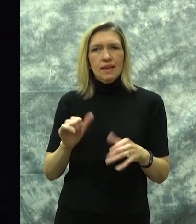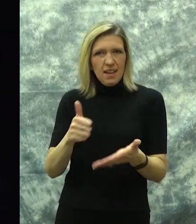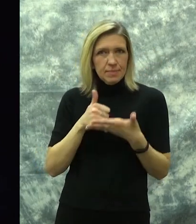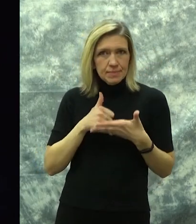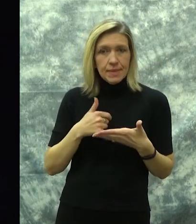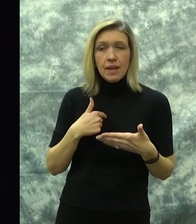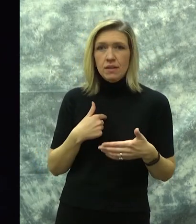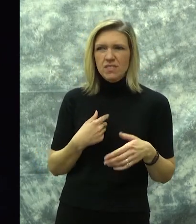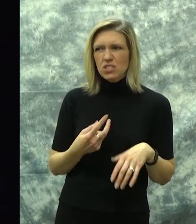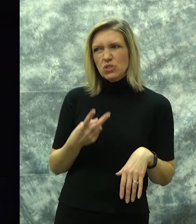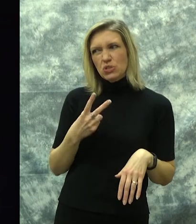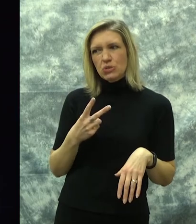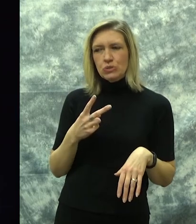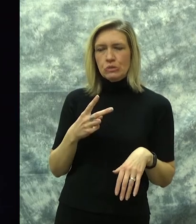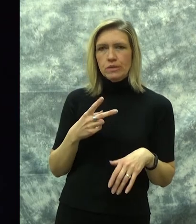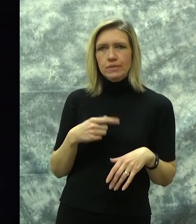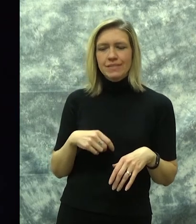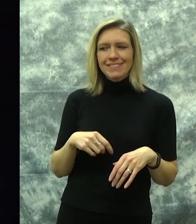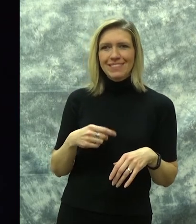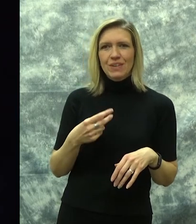White Claws last night. So you